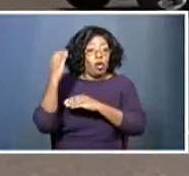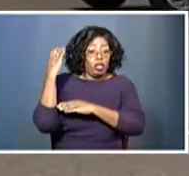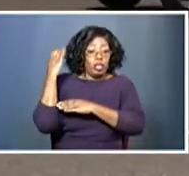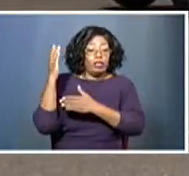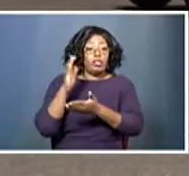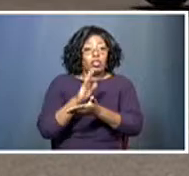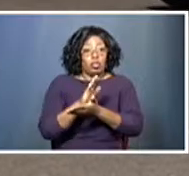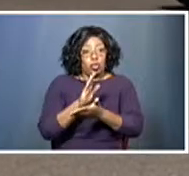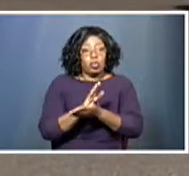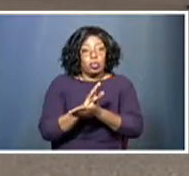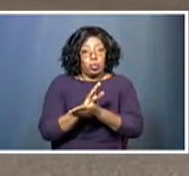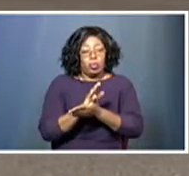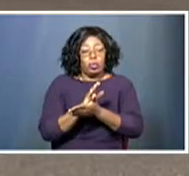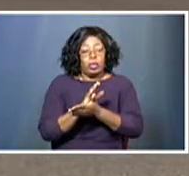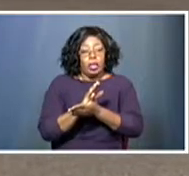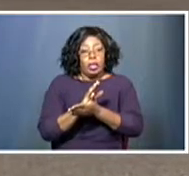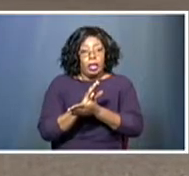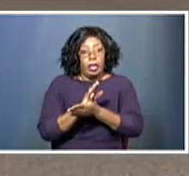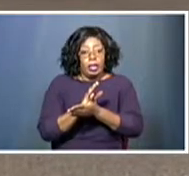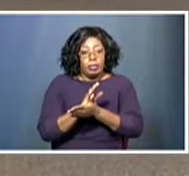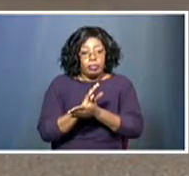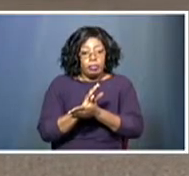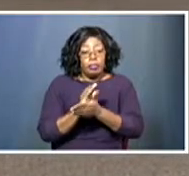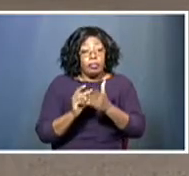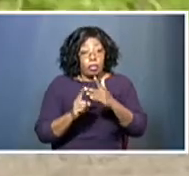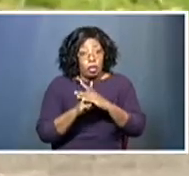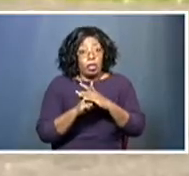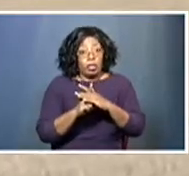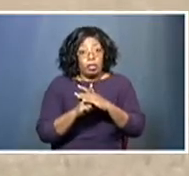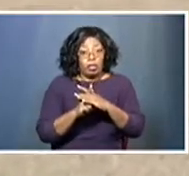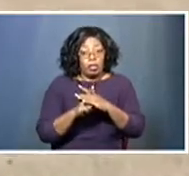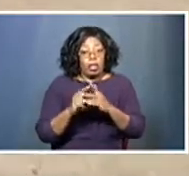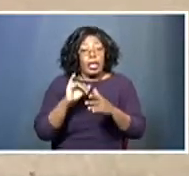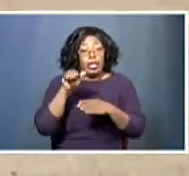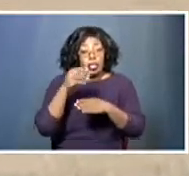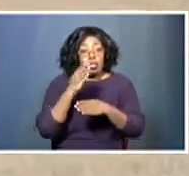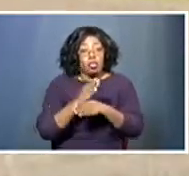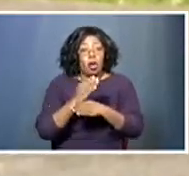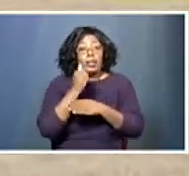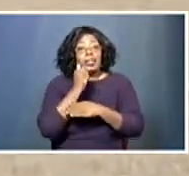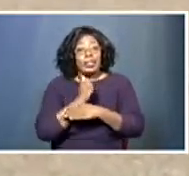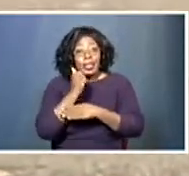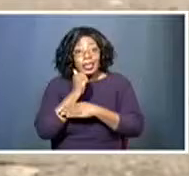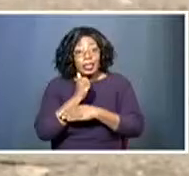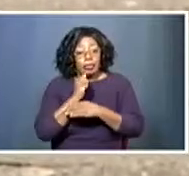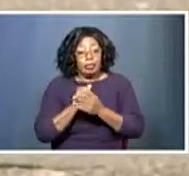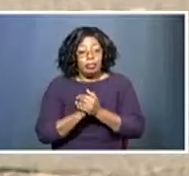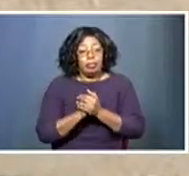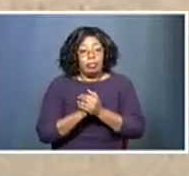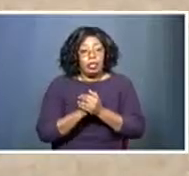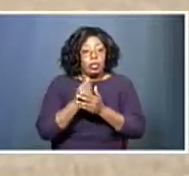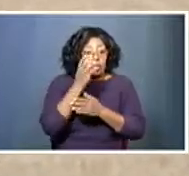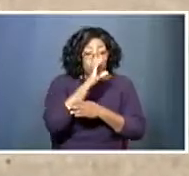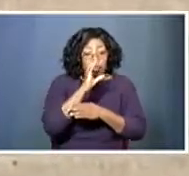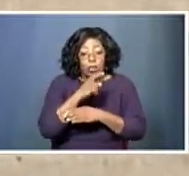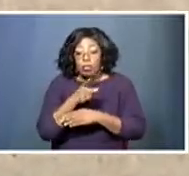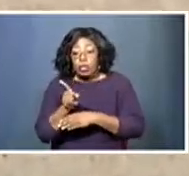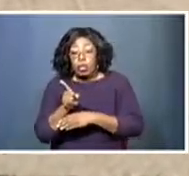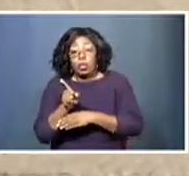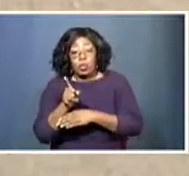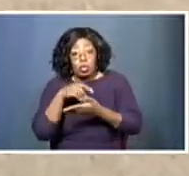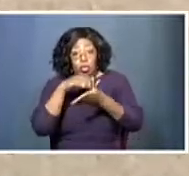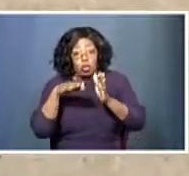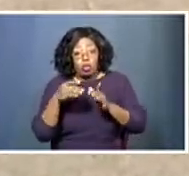School Attendance Officer with the Ministry of Education. His job on a daily basis? To seek out those students between the